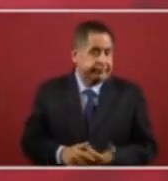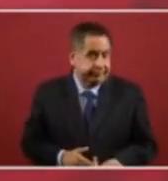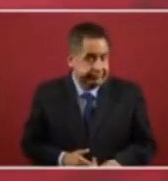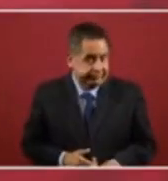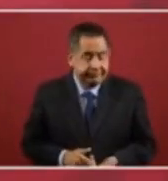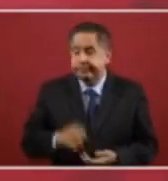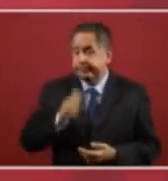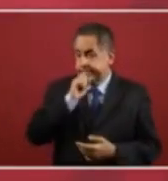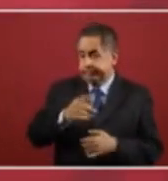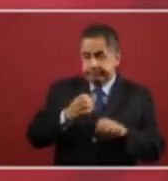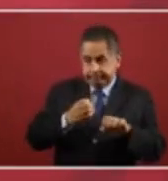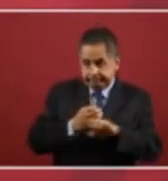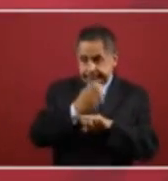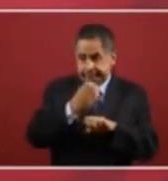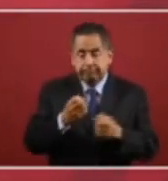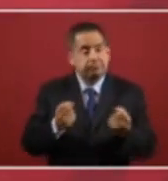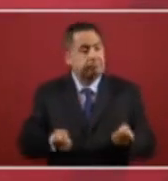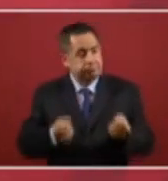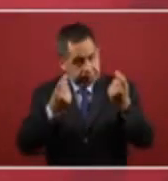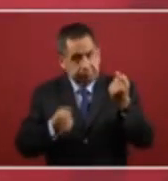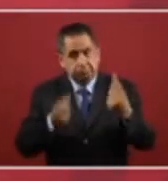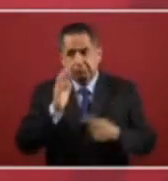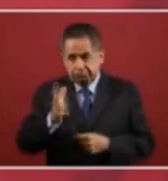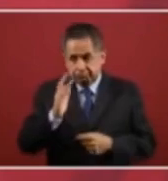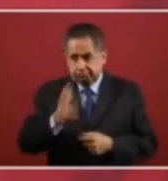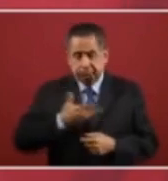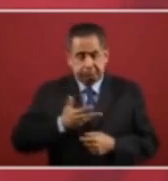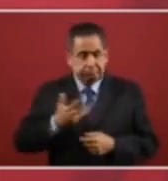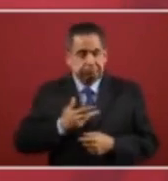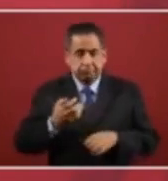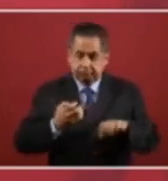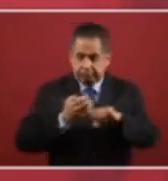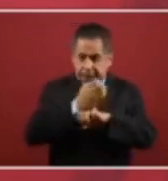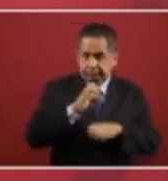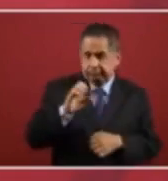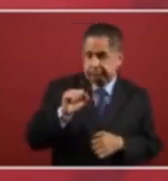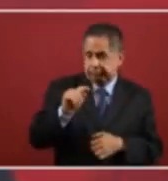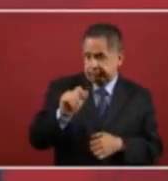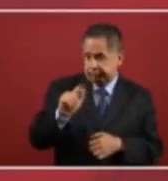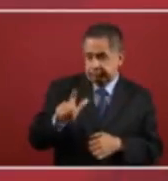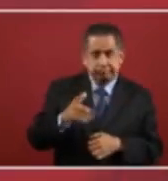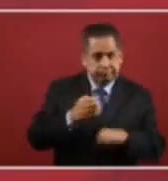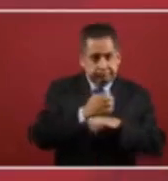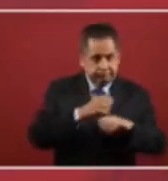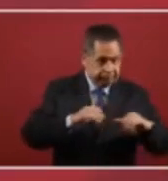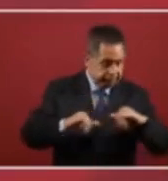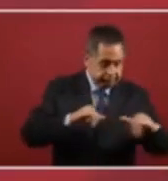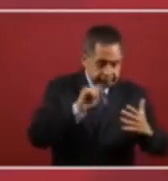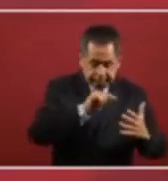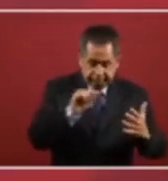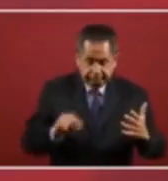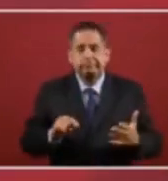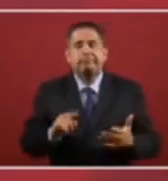community that for protection. Also on the state level, they have an atlas level state,